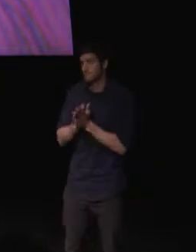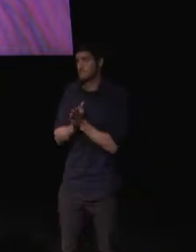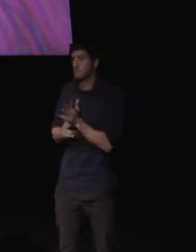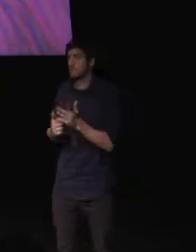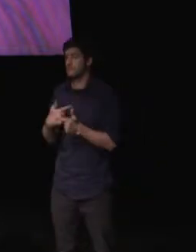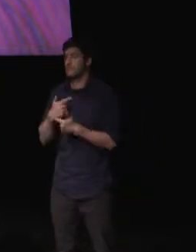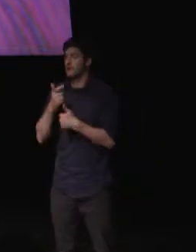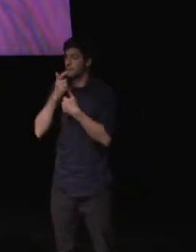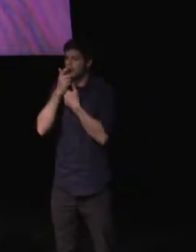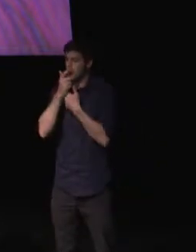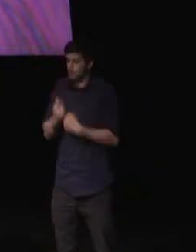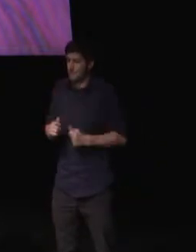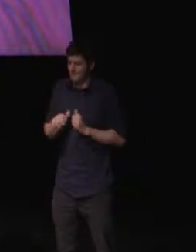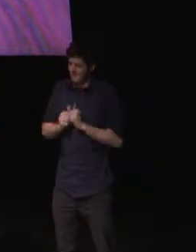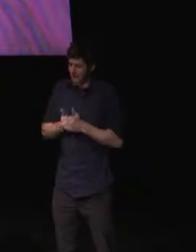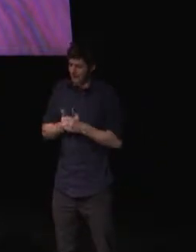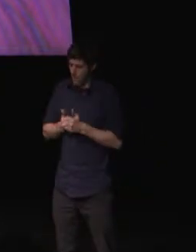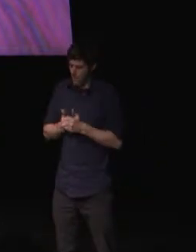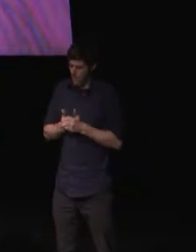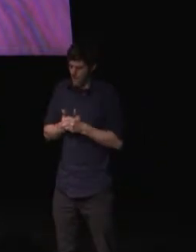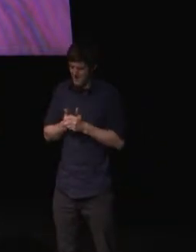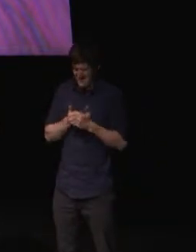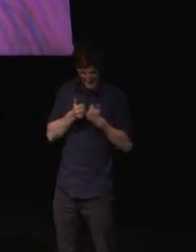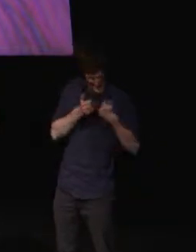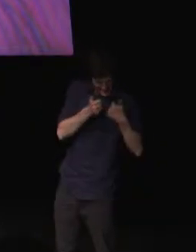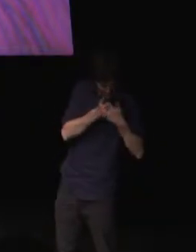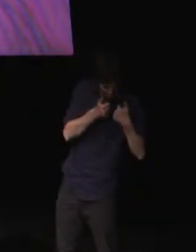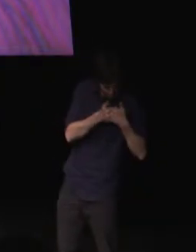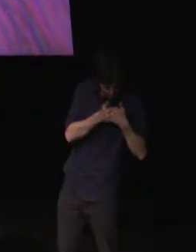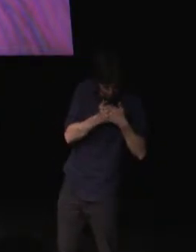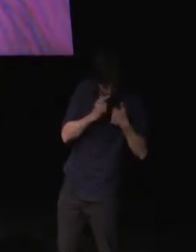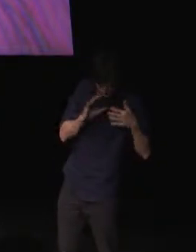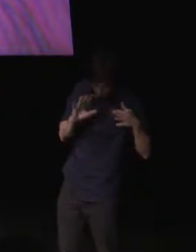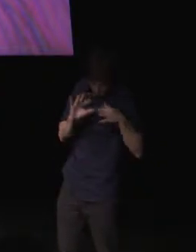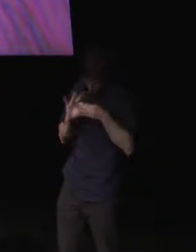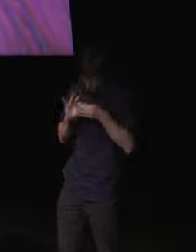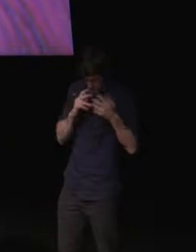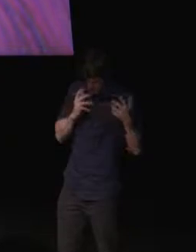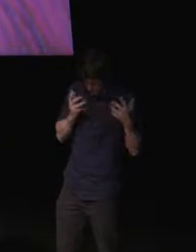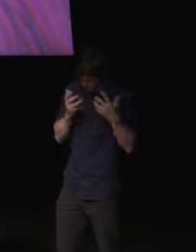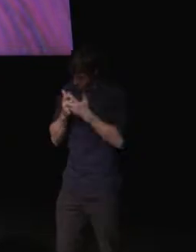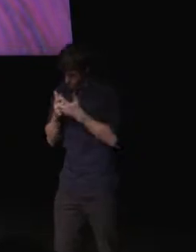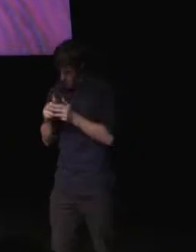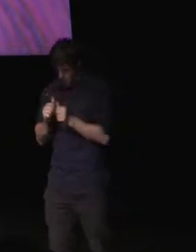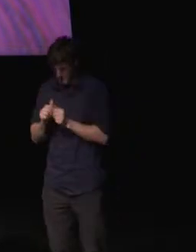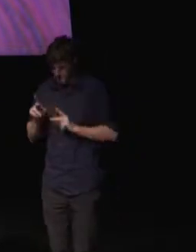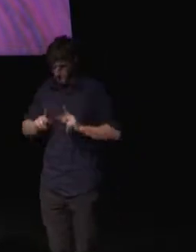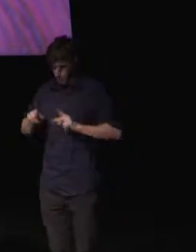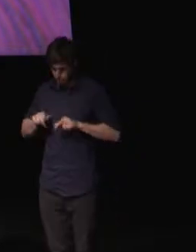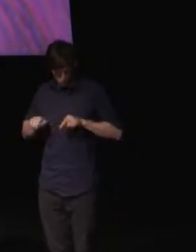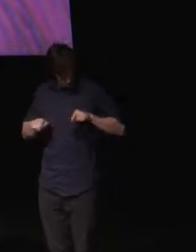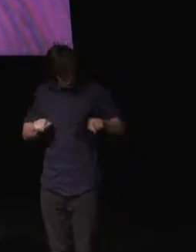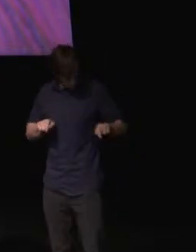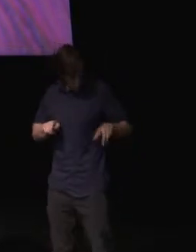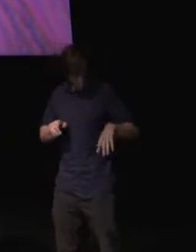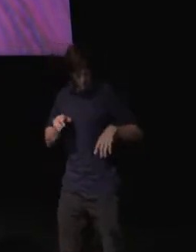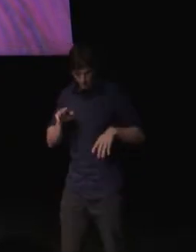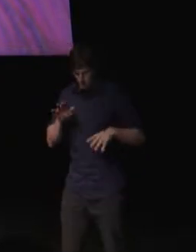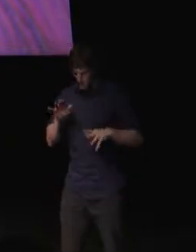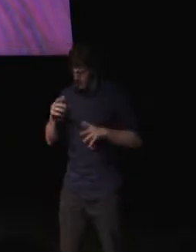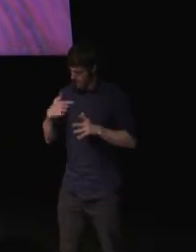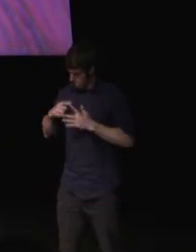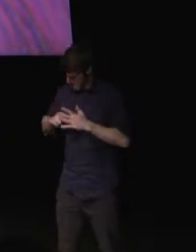from day one to till they're like great gamers. And